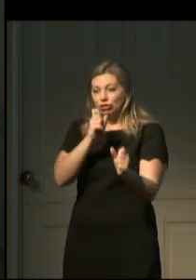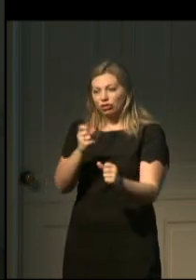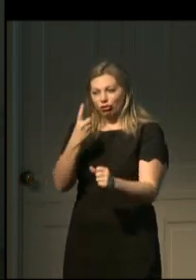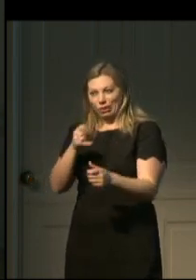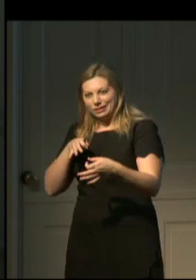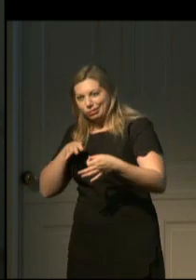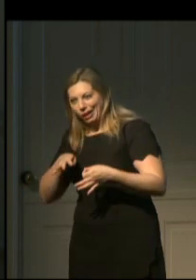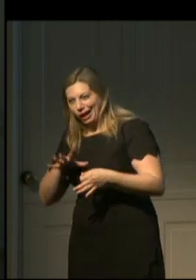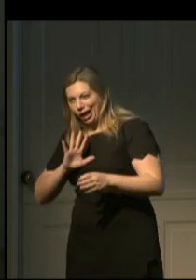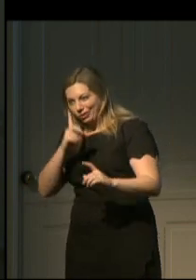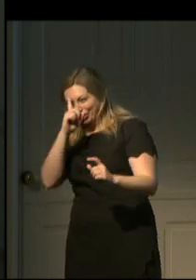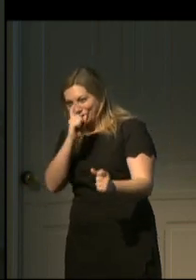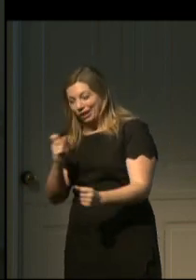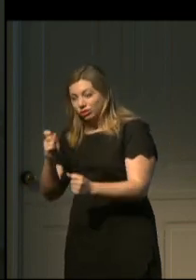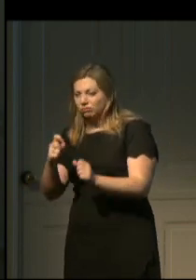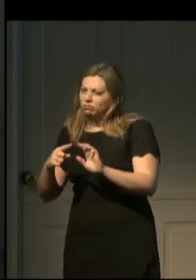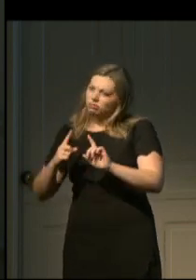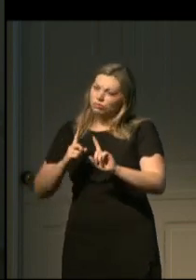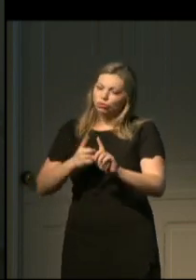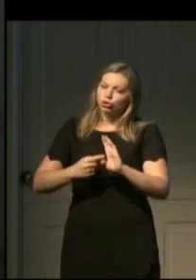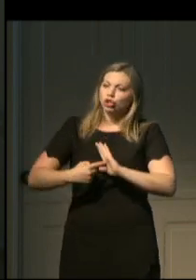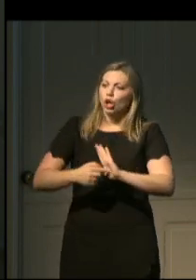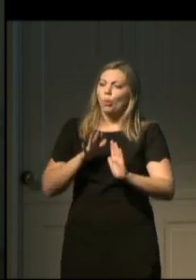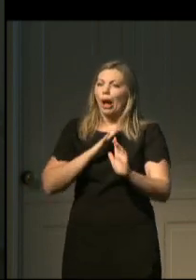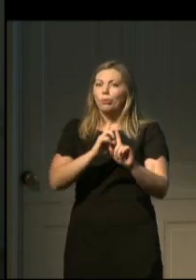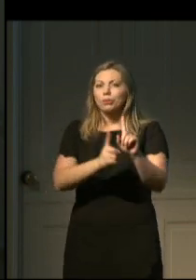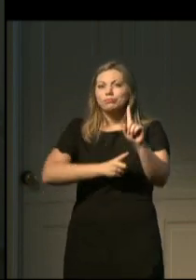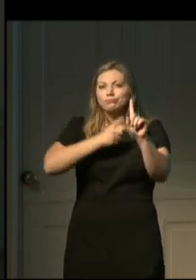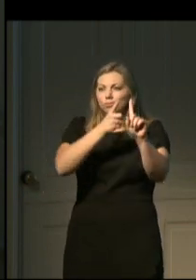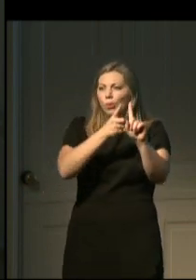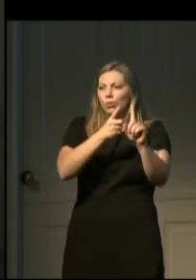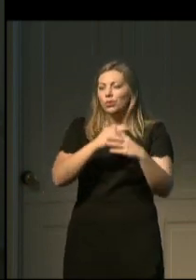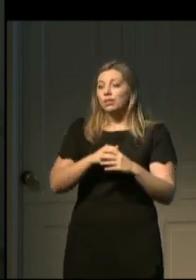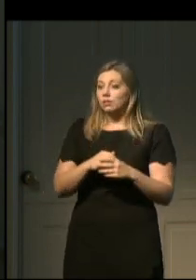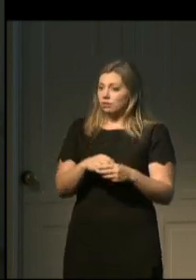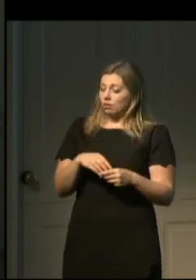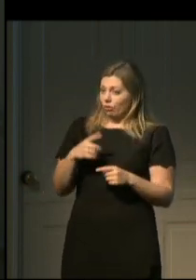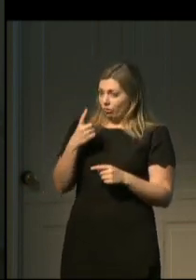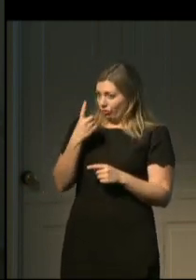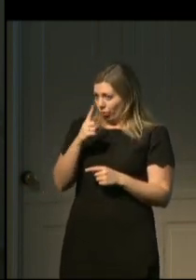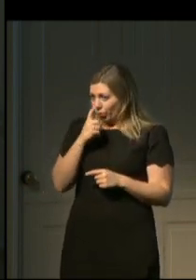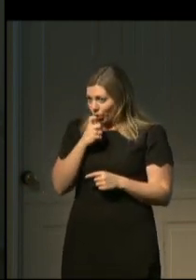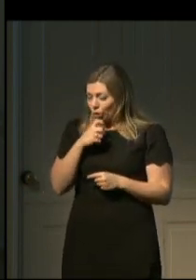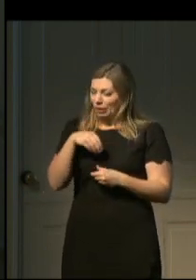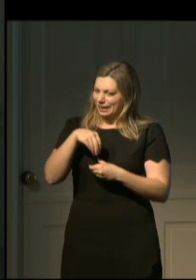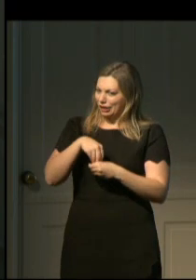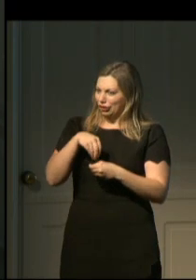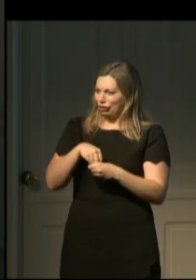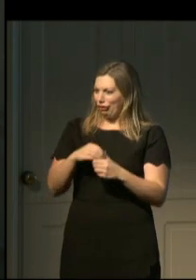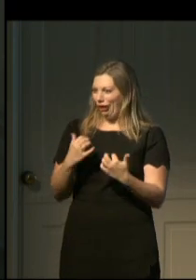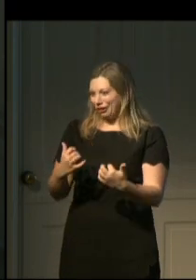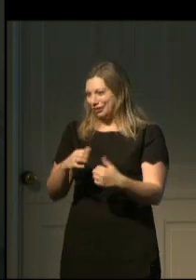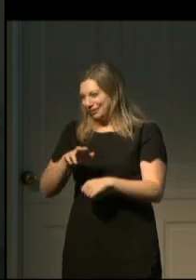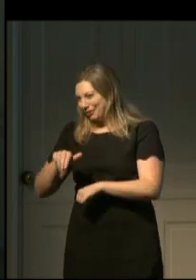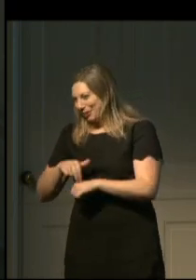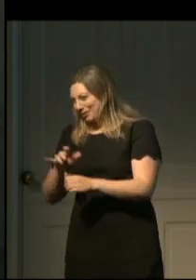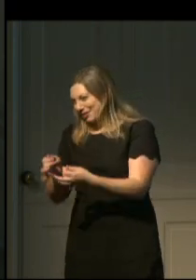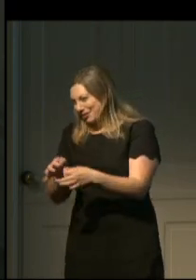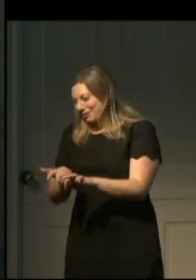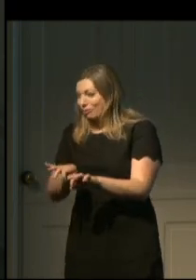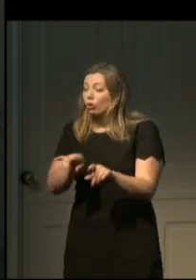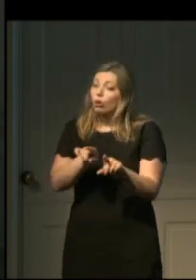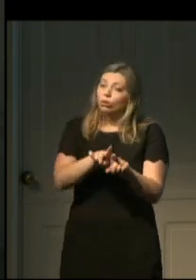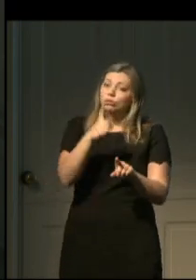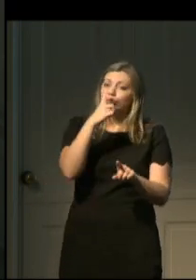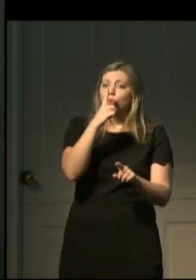and highlight our mission and our goals, both to internal audiences, very important, but also